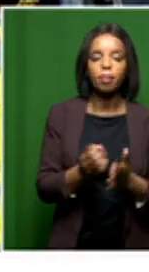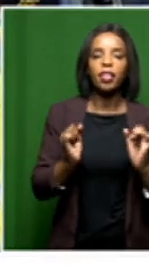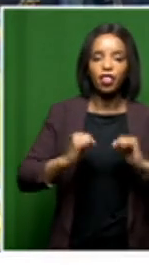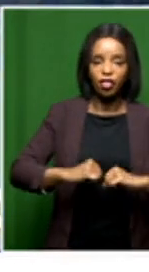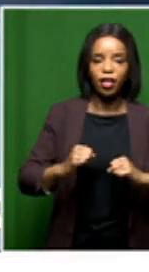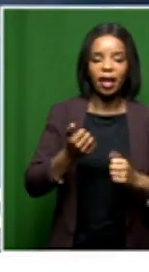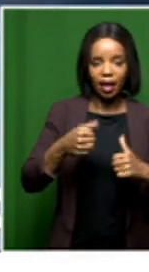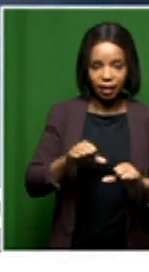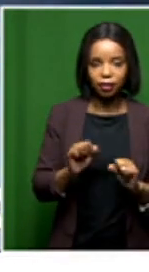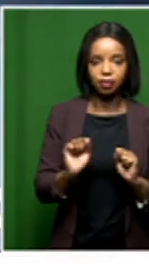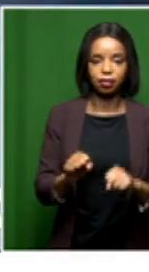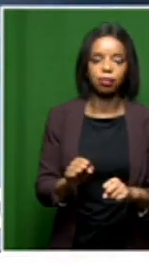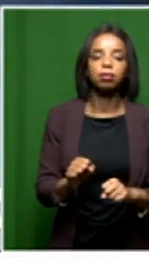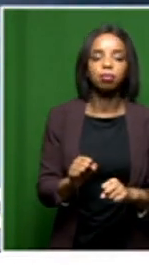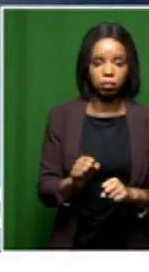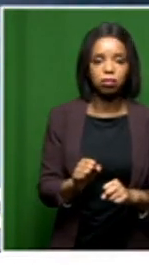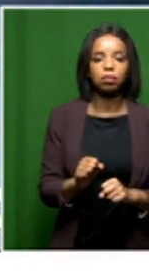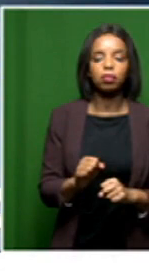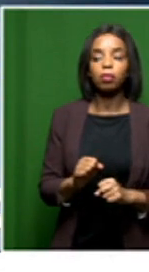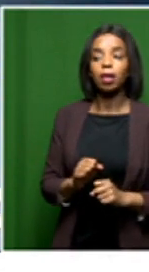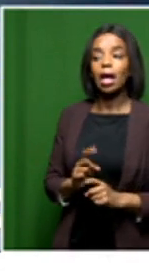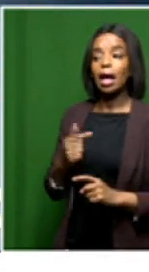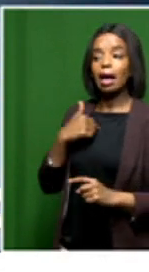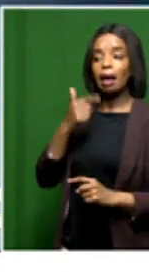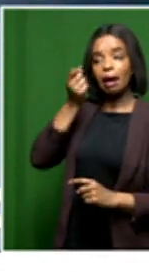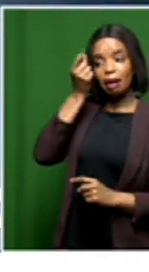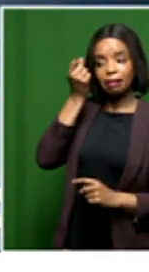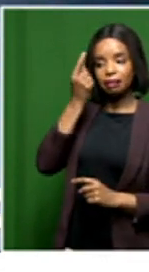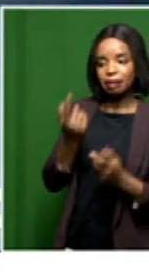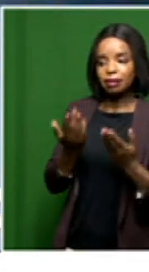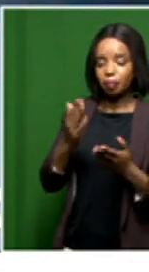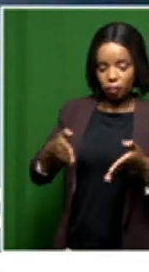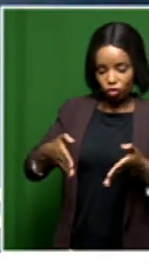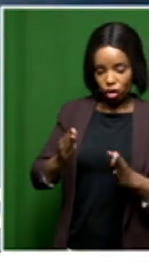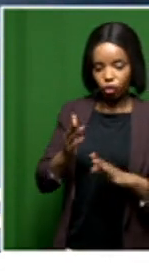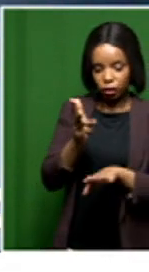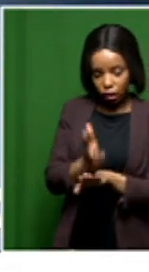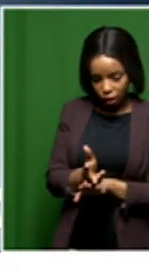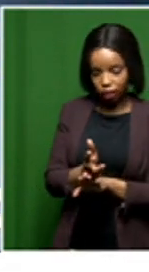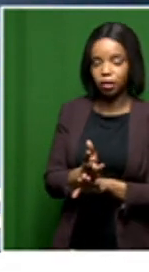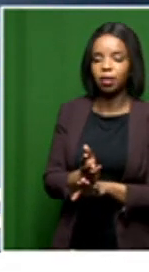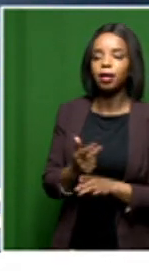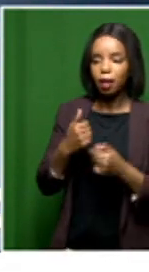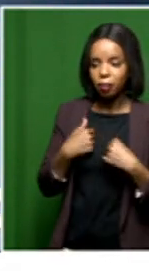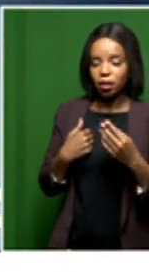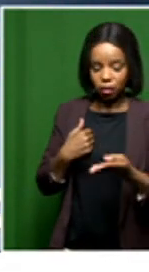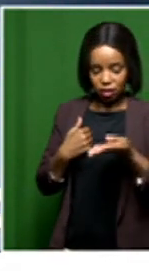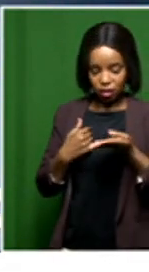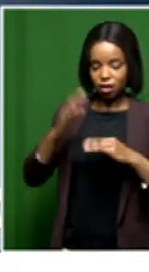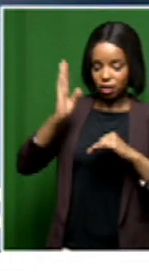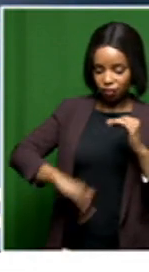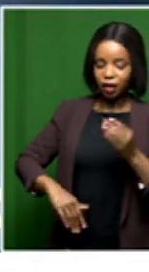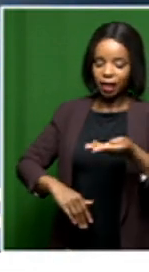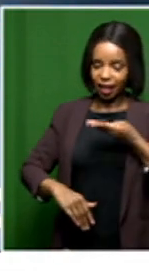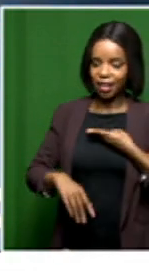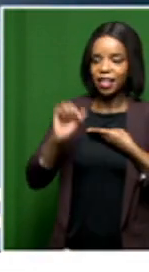understand when you say that, yes, you're given a fine there and then on the road at that time. Then I'm holding it in my hand. I've signed for it. I know I'm in the wrong.